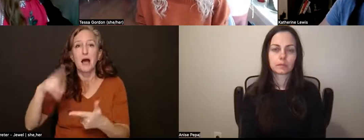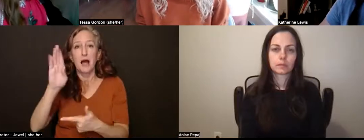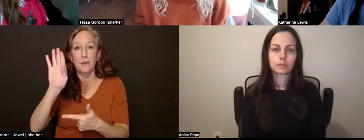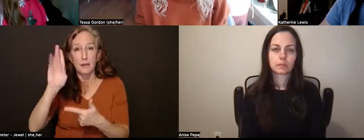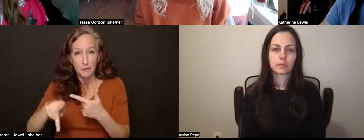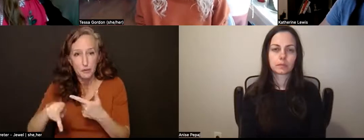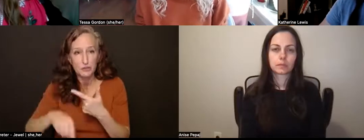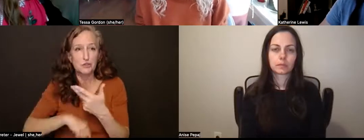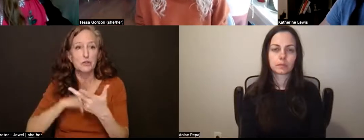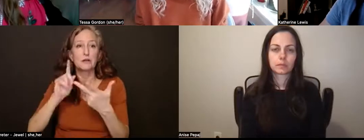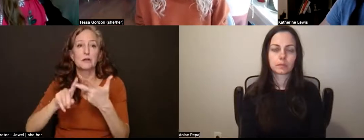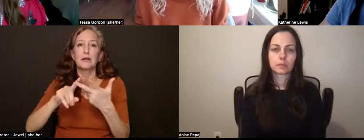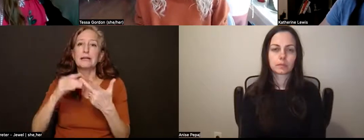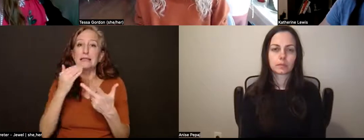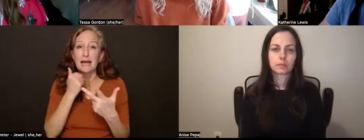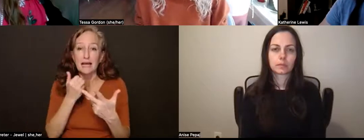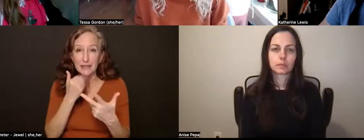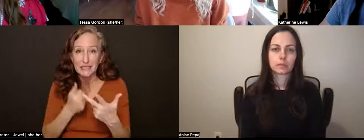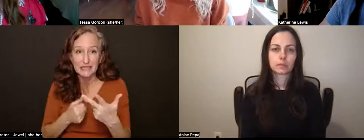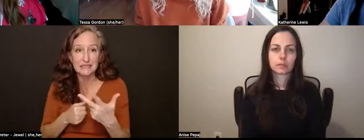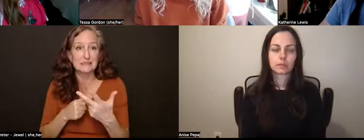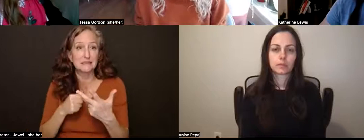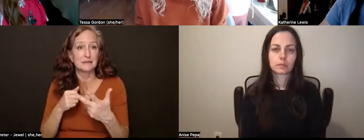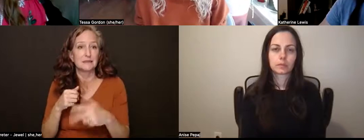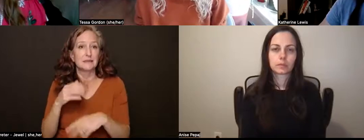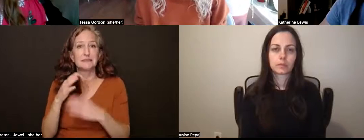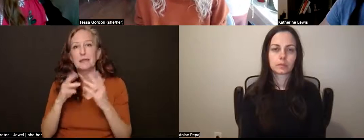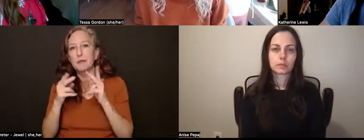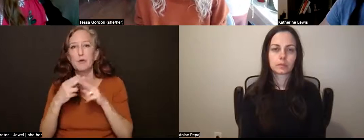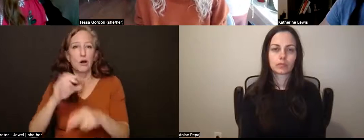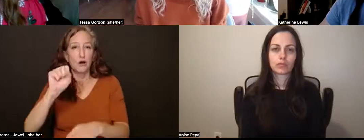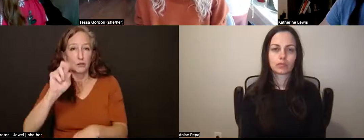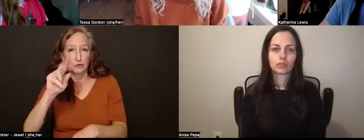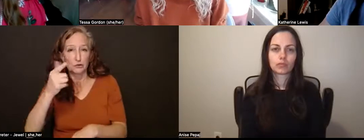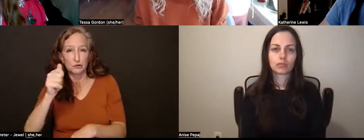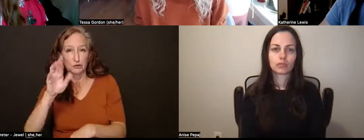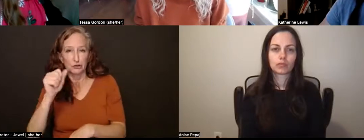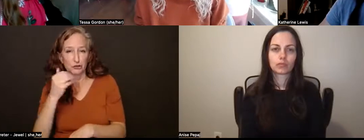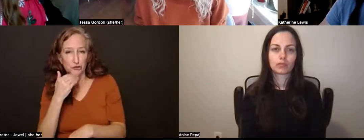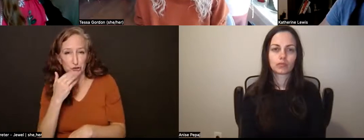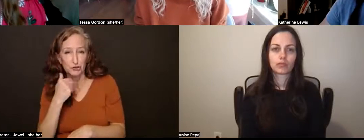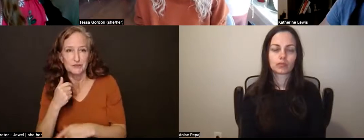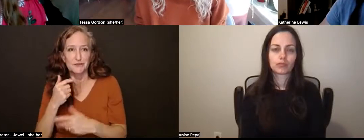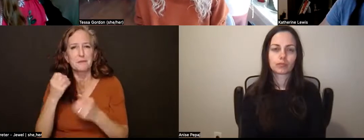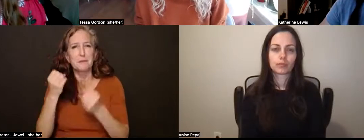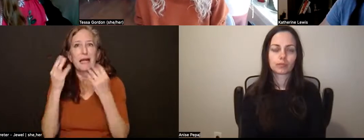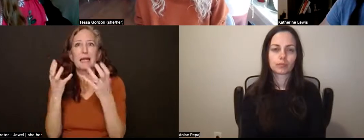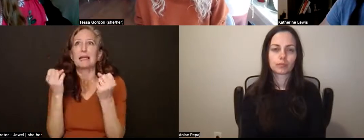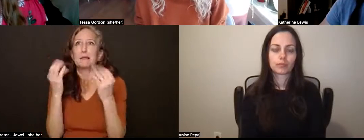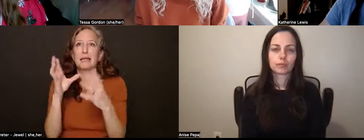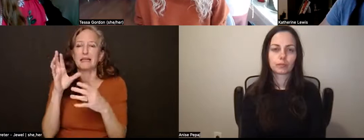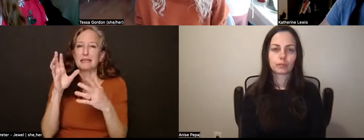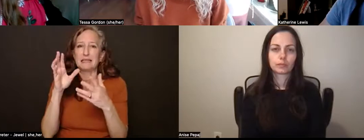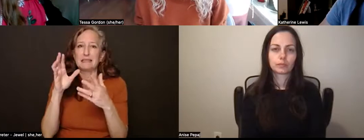or, diabetes, what some people call sugars, right? Like there's a host of natural things